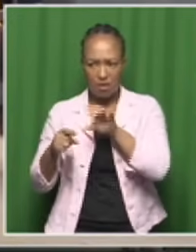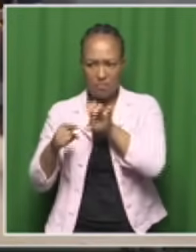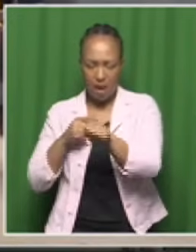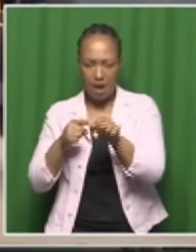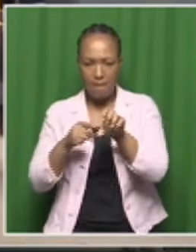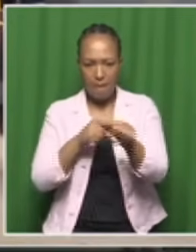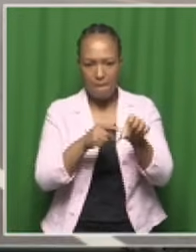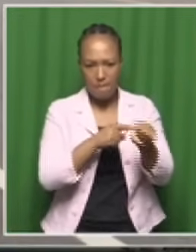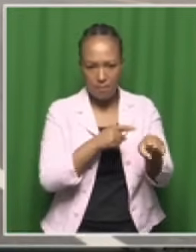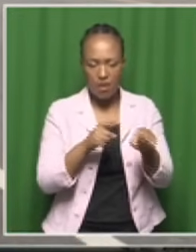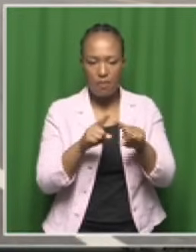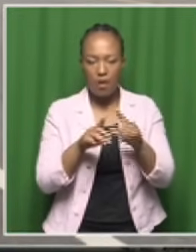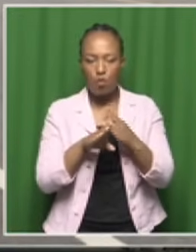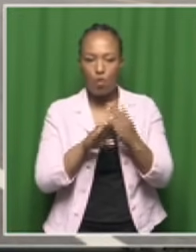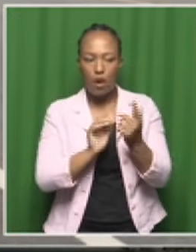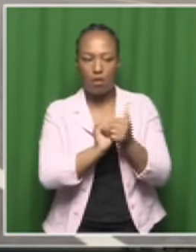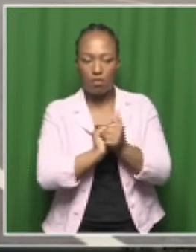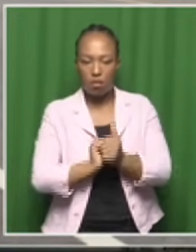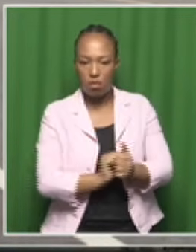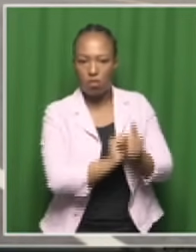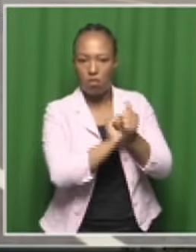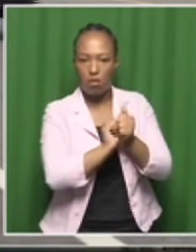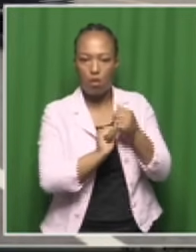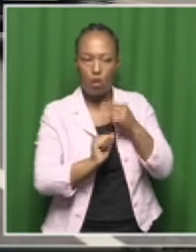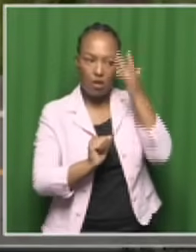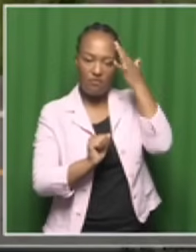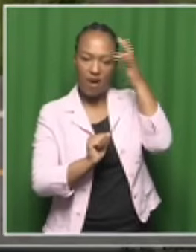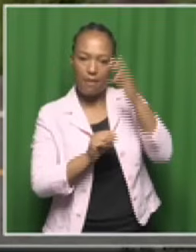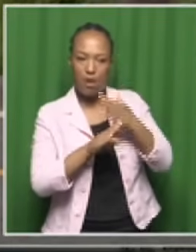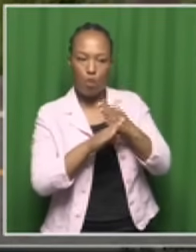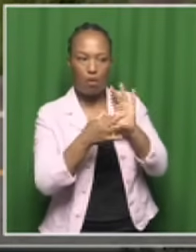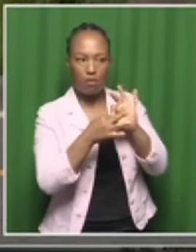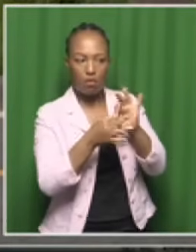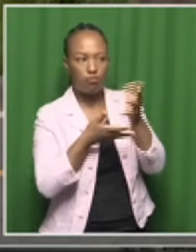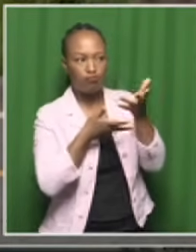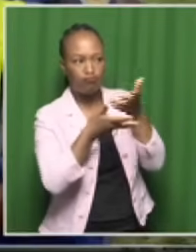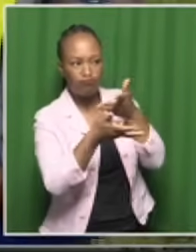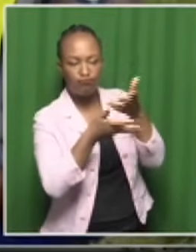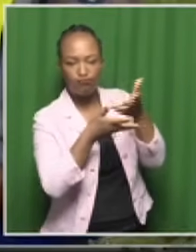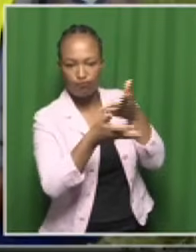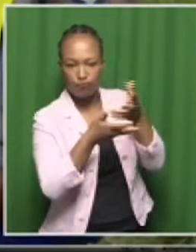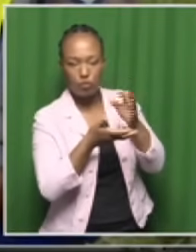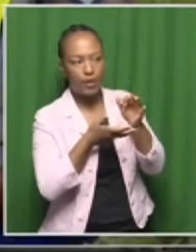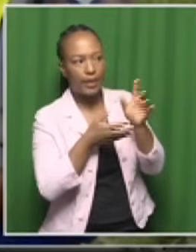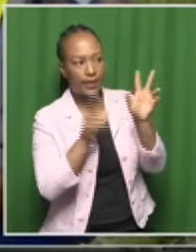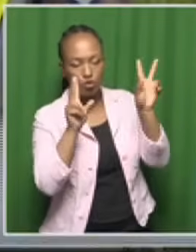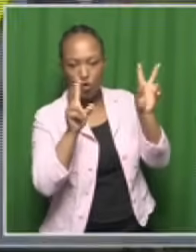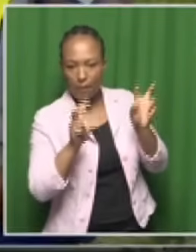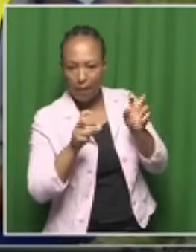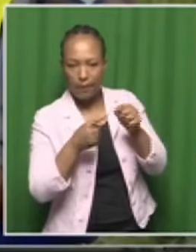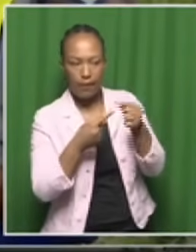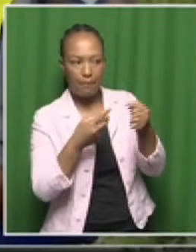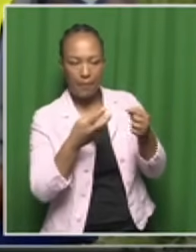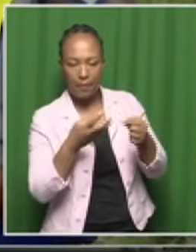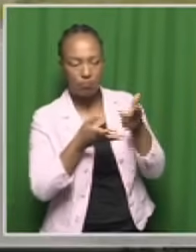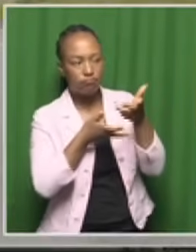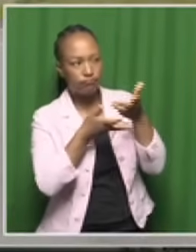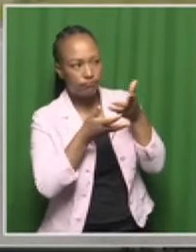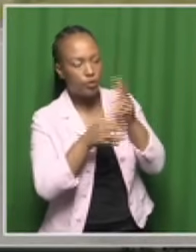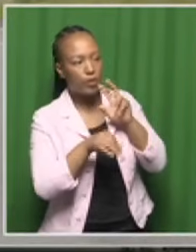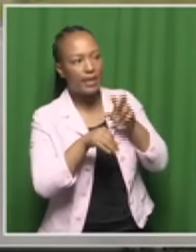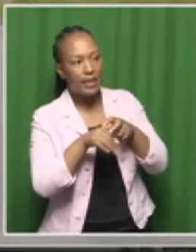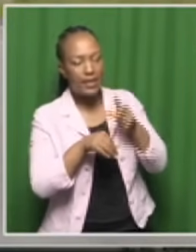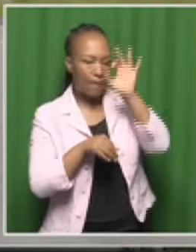our collaboration and in our engagements with the government, we do engage on such topics to say that we do need more